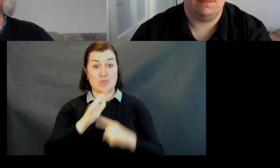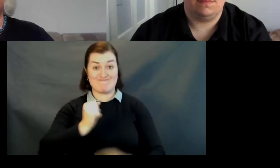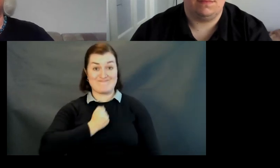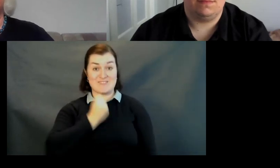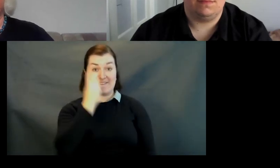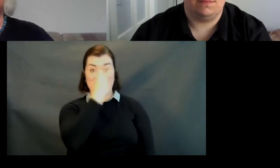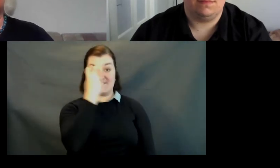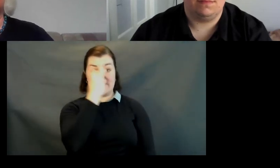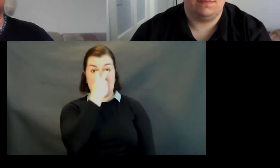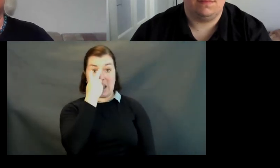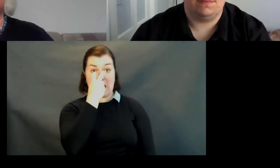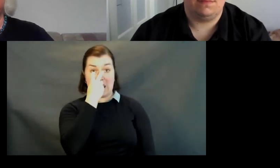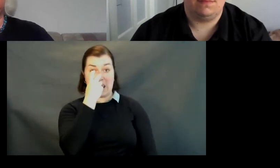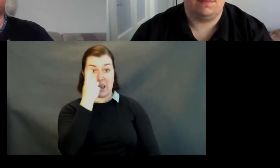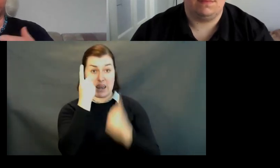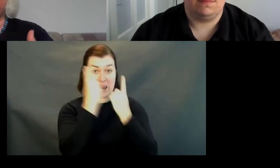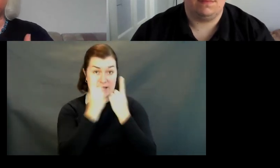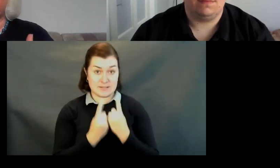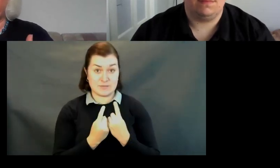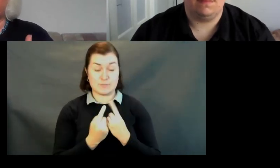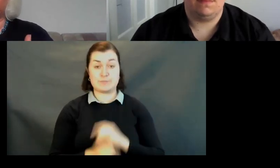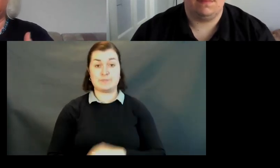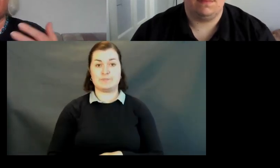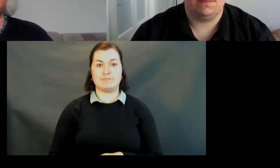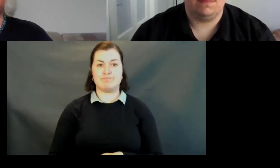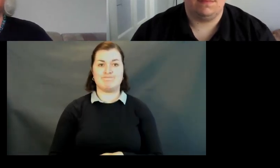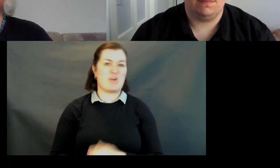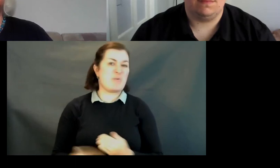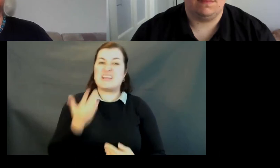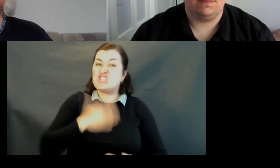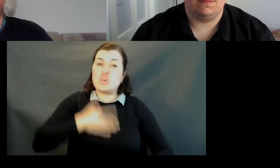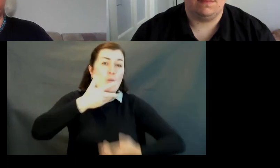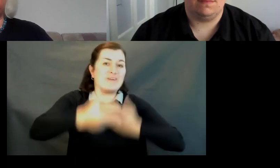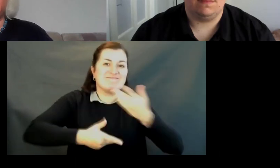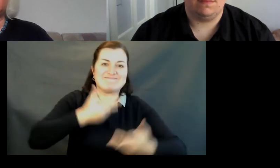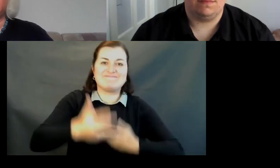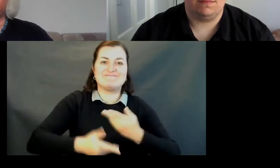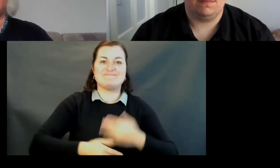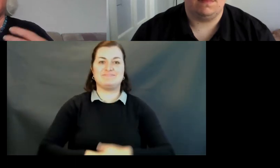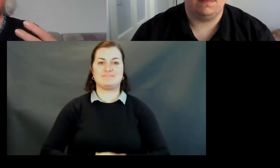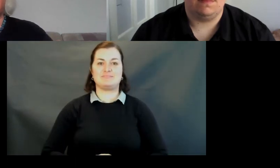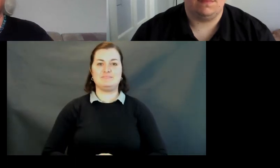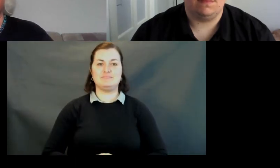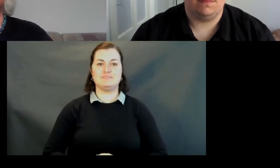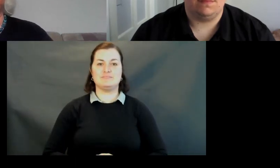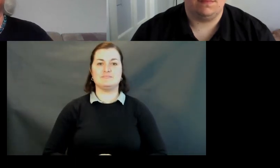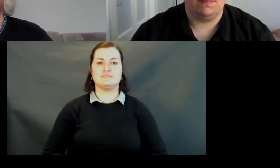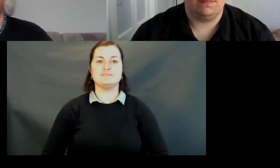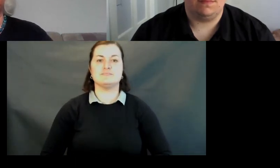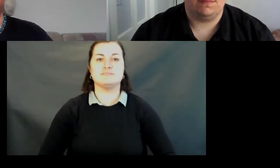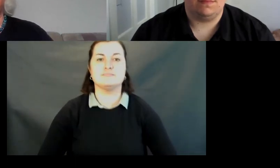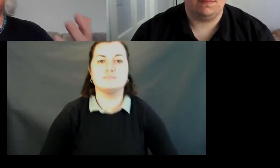didn't want to mention that. You also have non-binary characters, and you need to think about how they would like